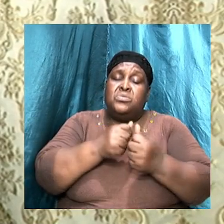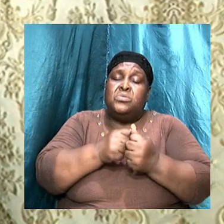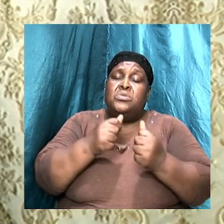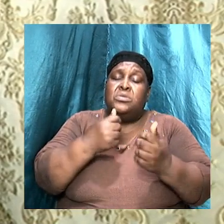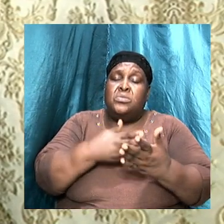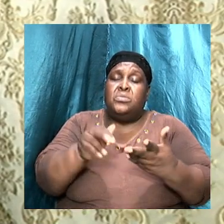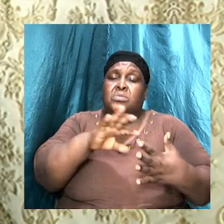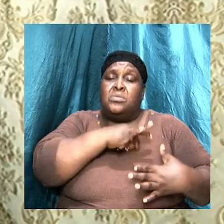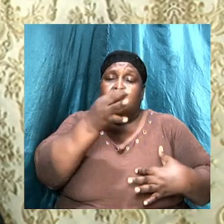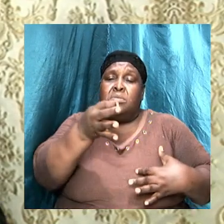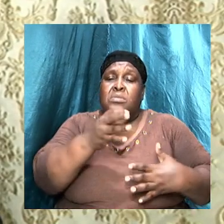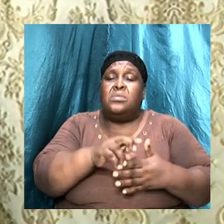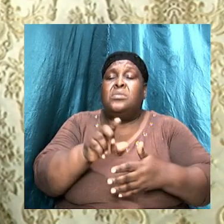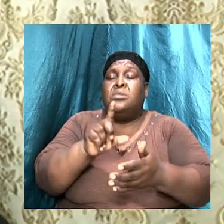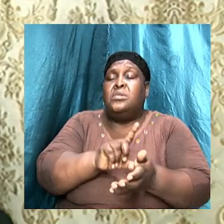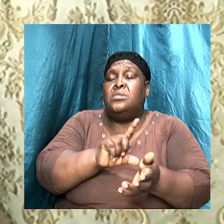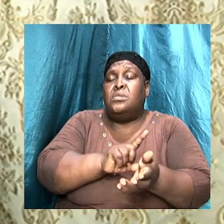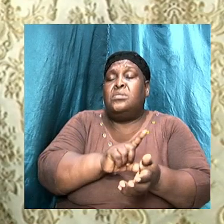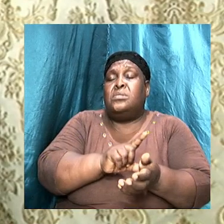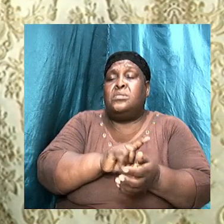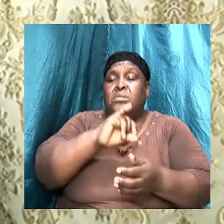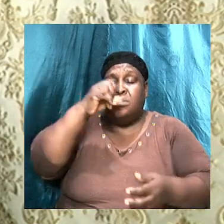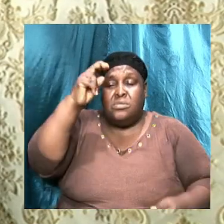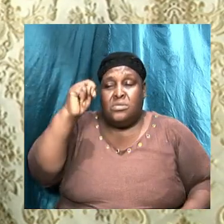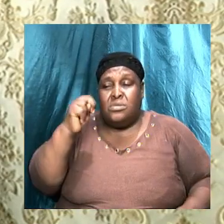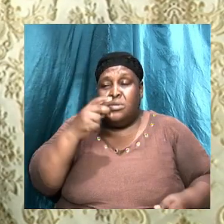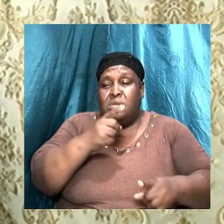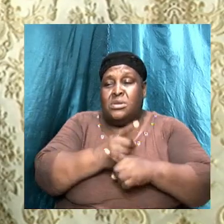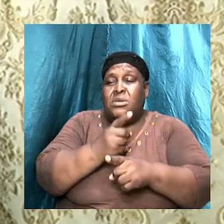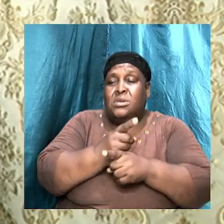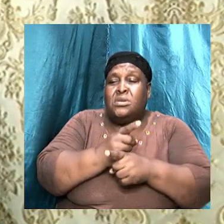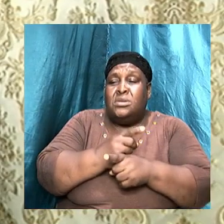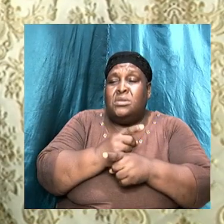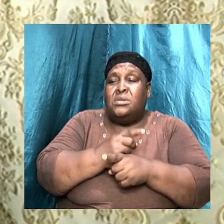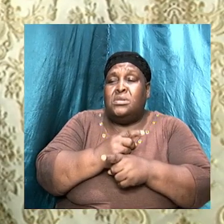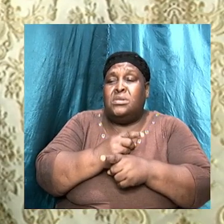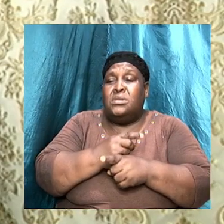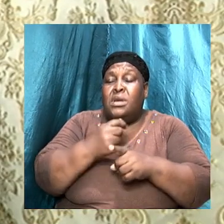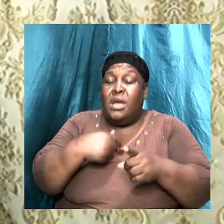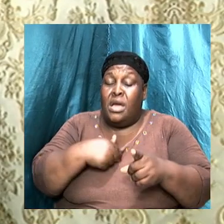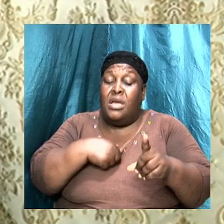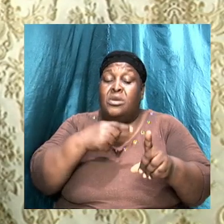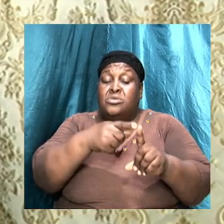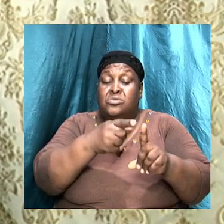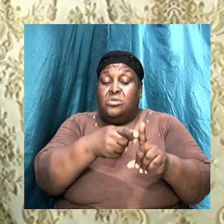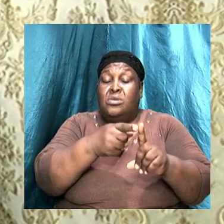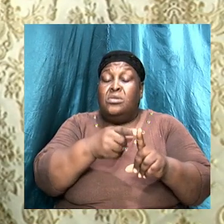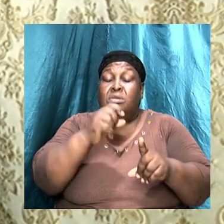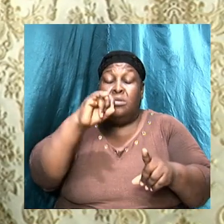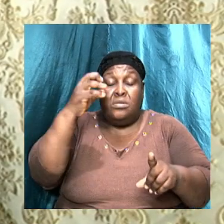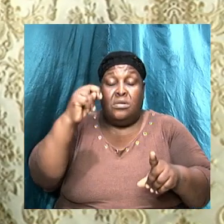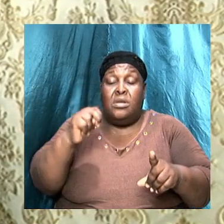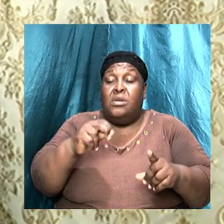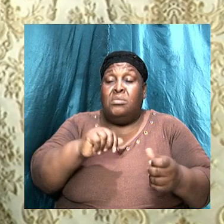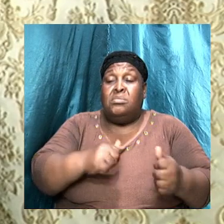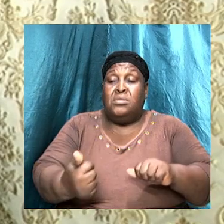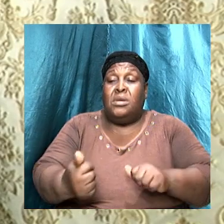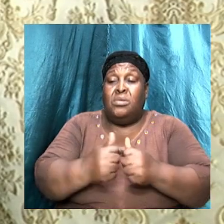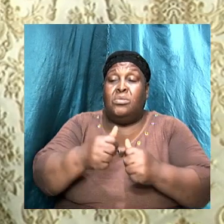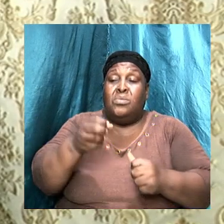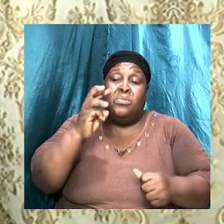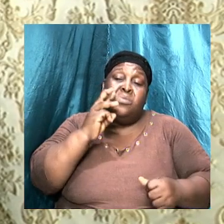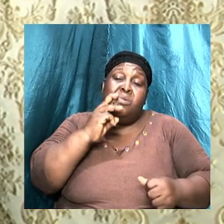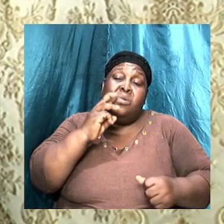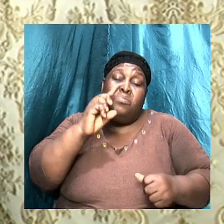3, 16, John answered them, I baptize you with water, but one more powerful